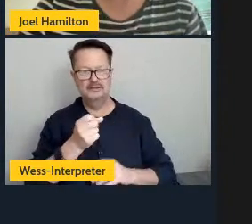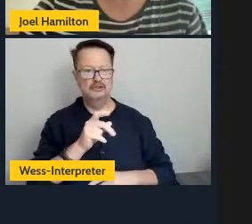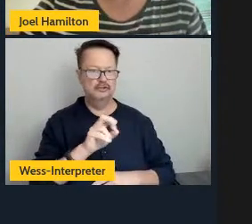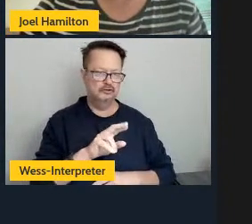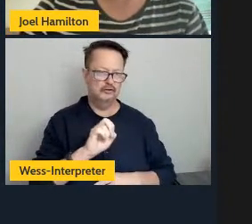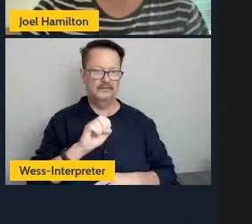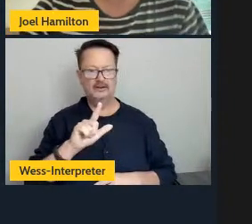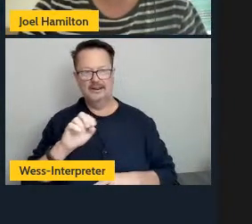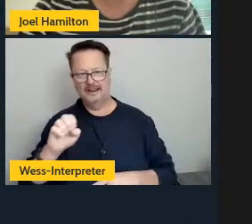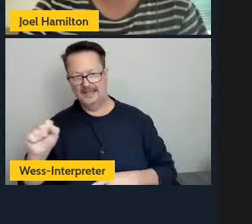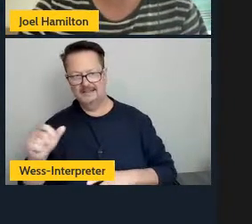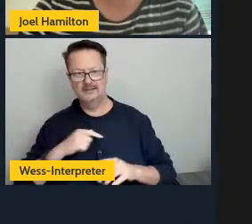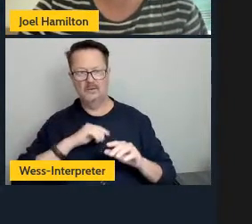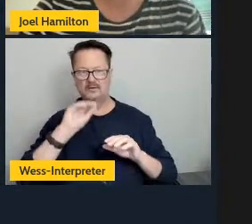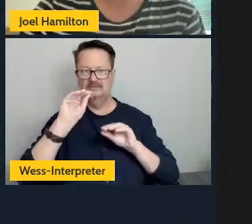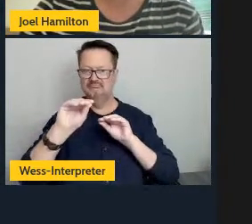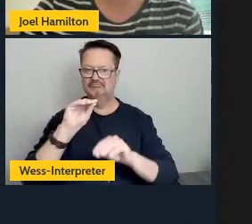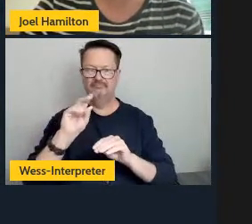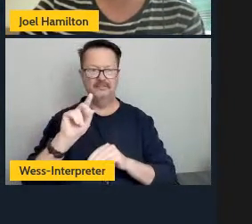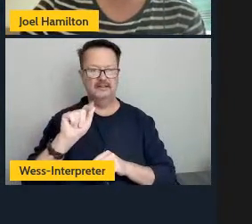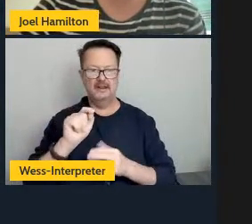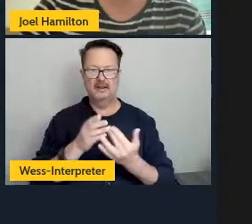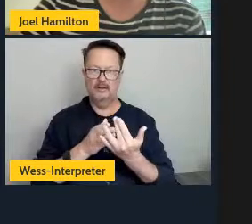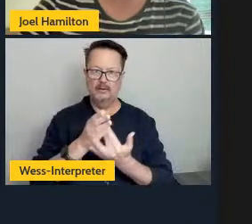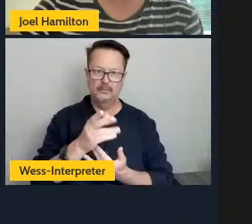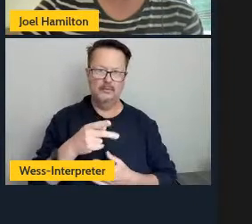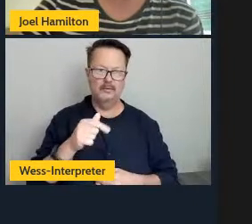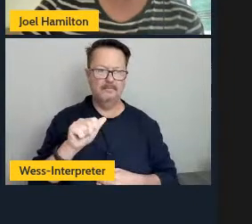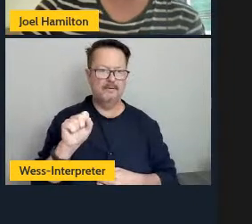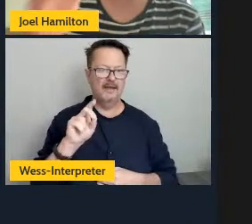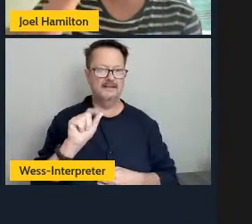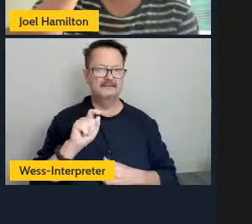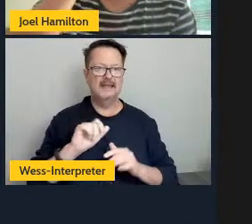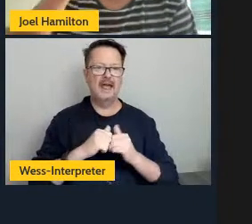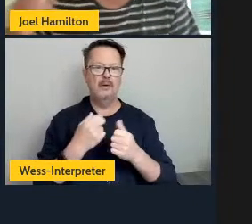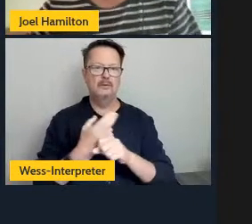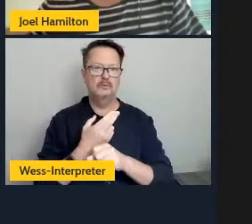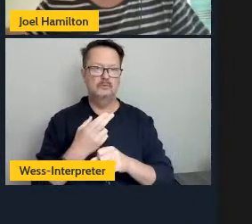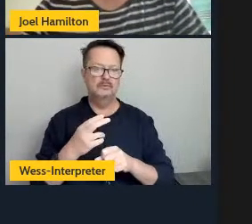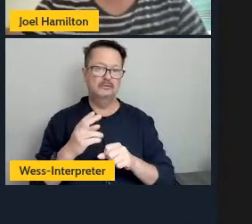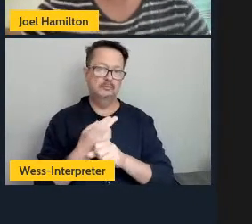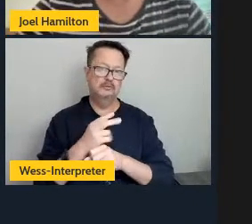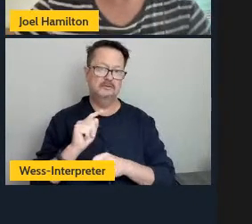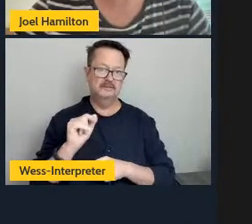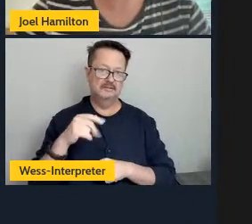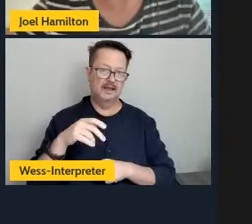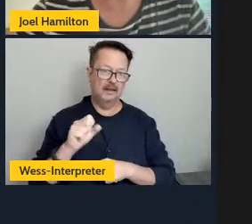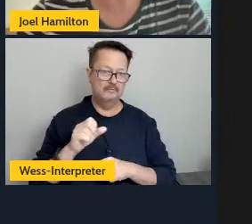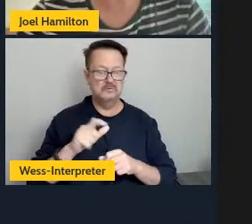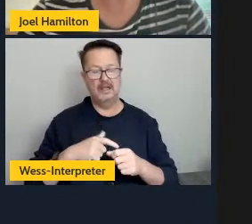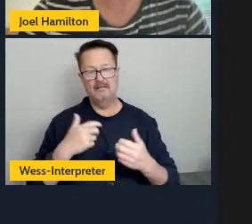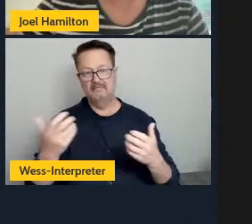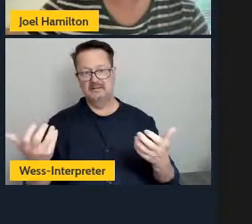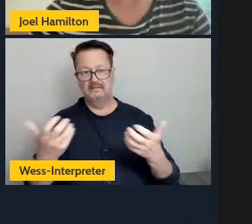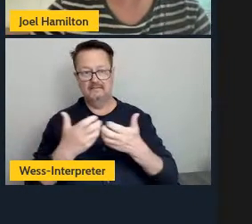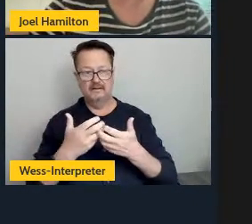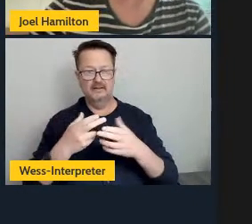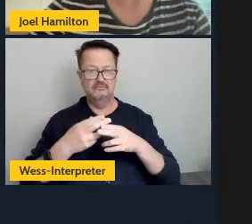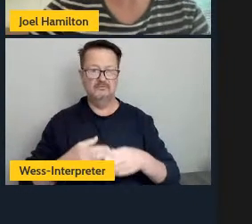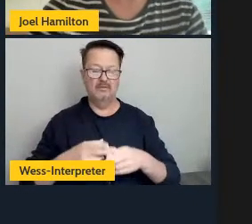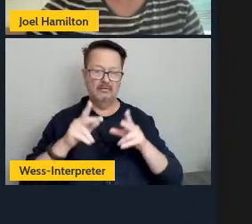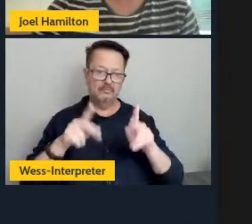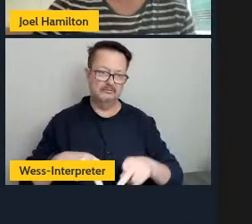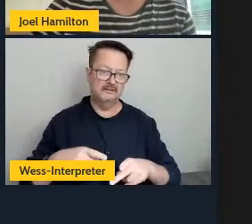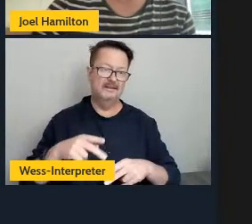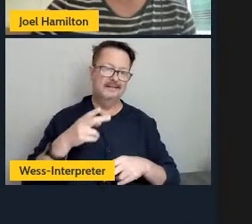yeah, we just inject that data directly through the parse state. How could we do this using types? So we could have an interface called person, because I think name